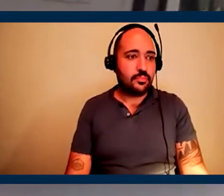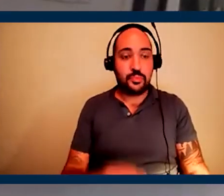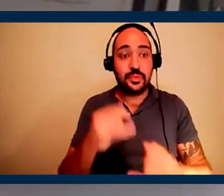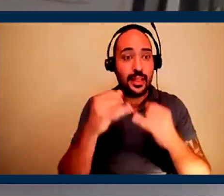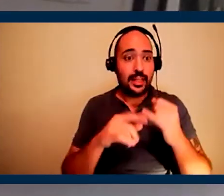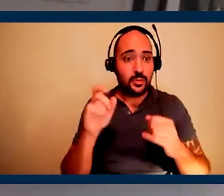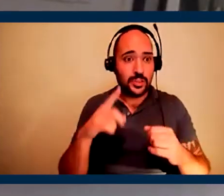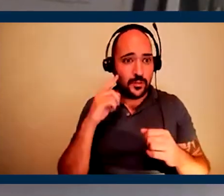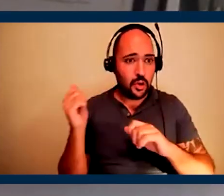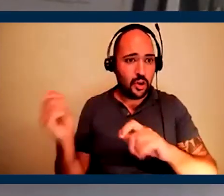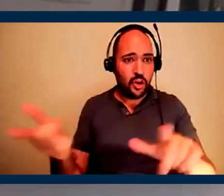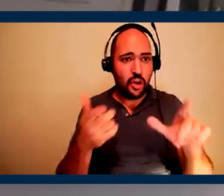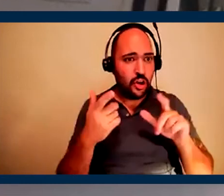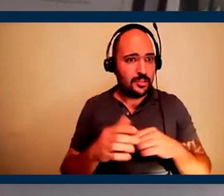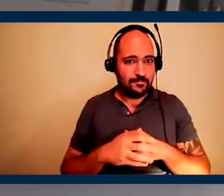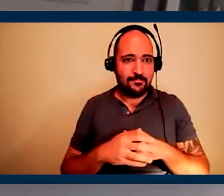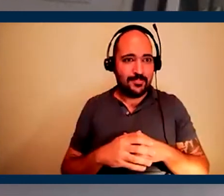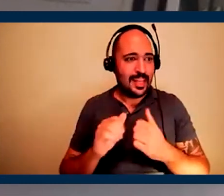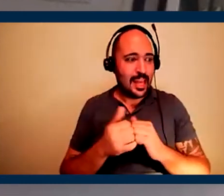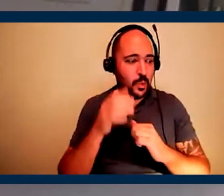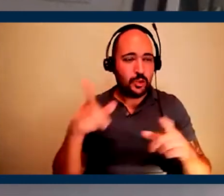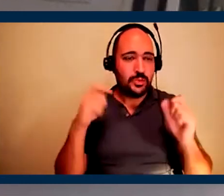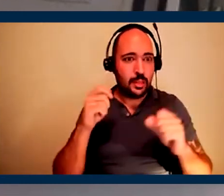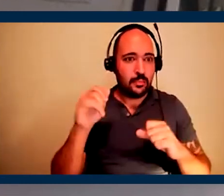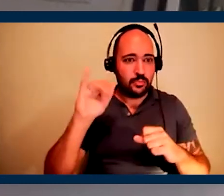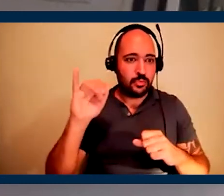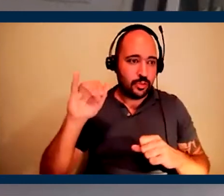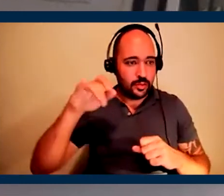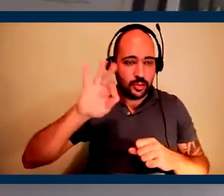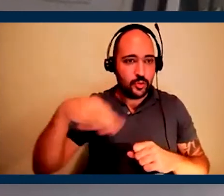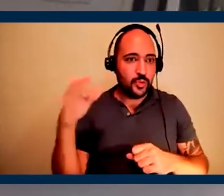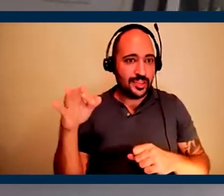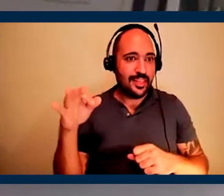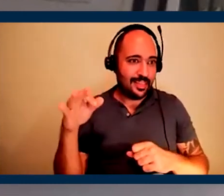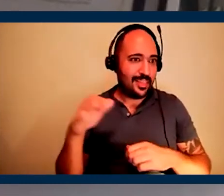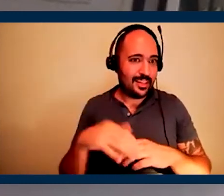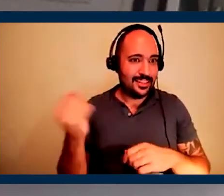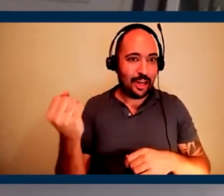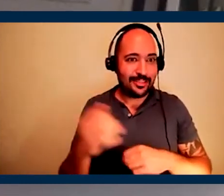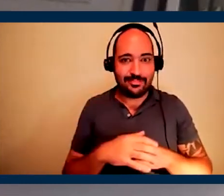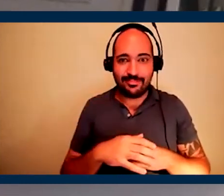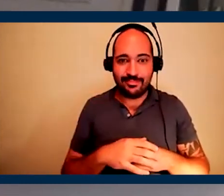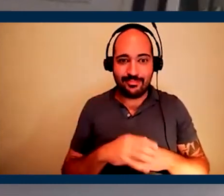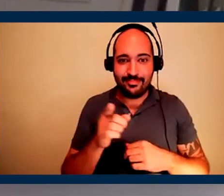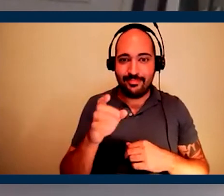you. How are you going to be celebrating Juneteenth on Saturday? How about starting with you, Ebony?